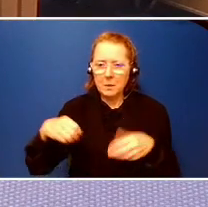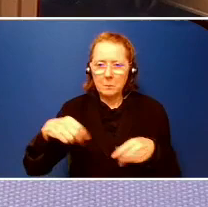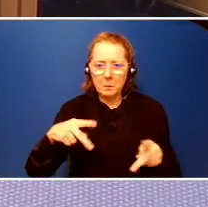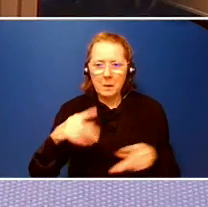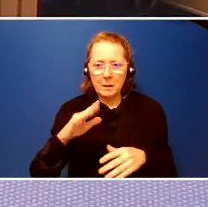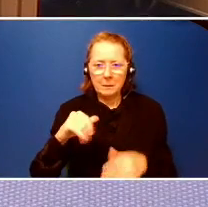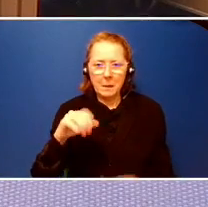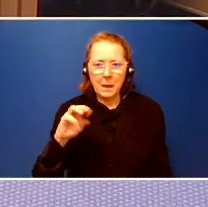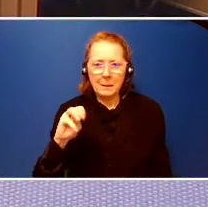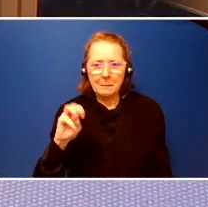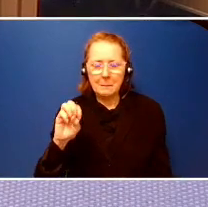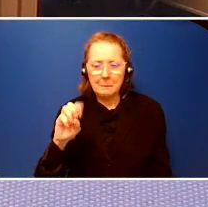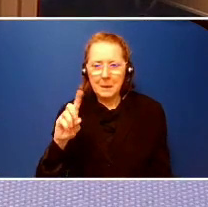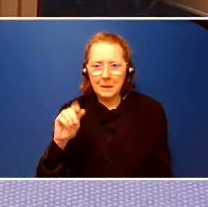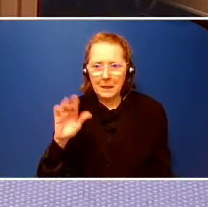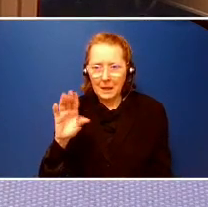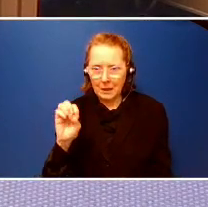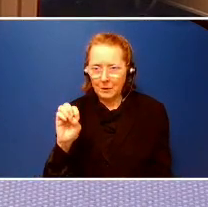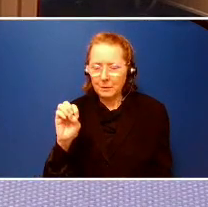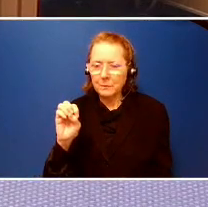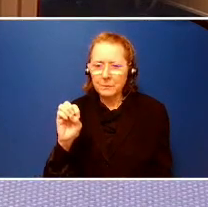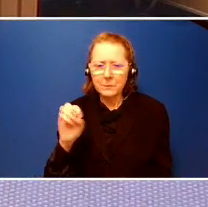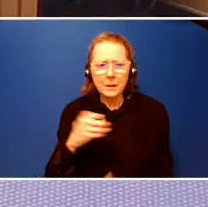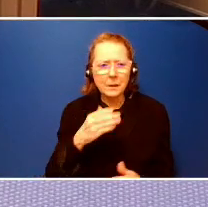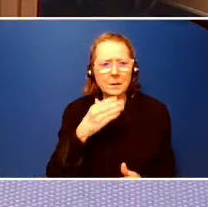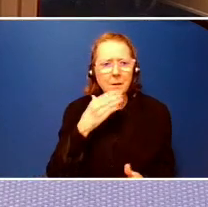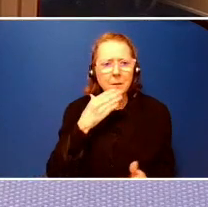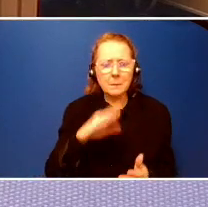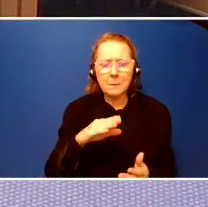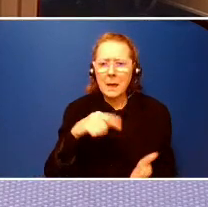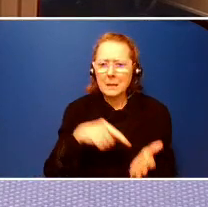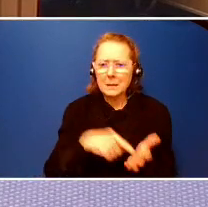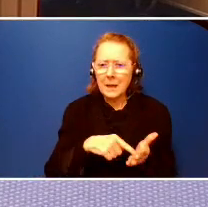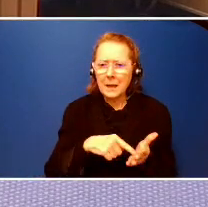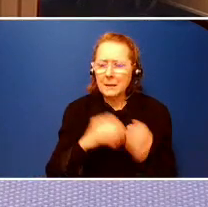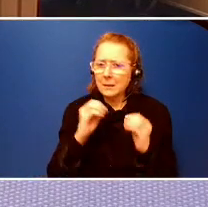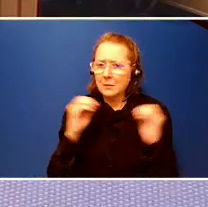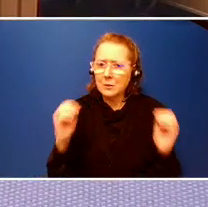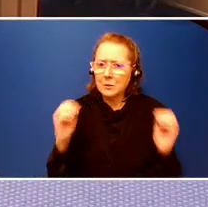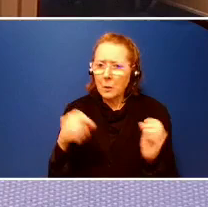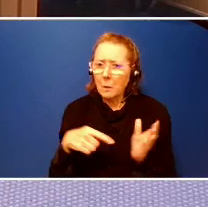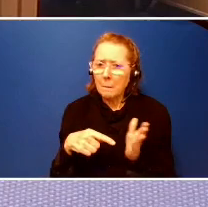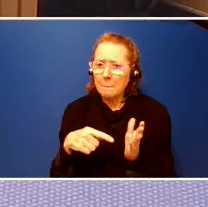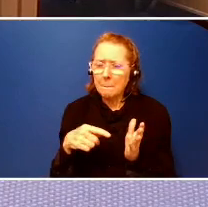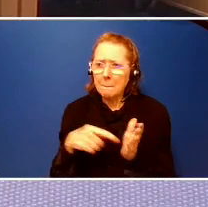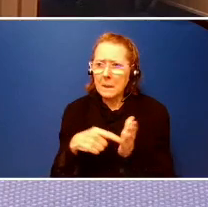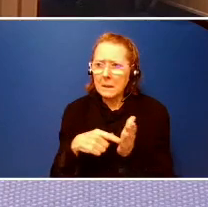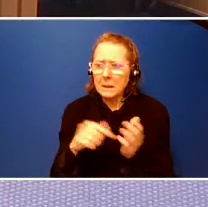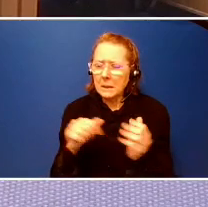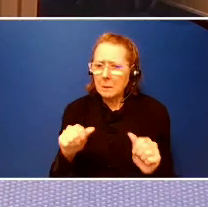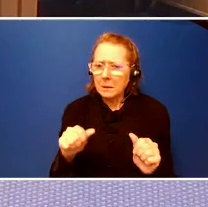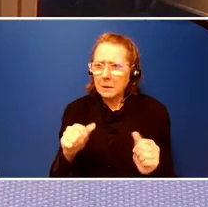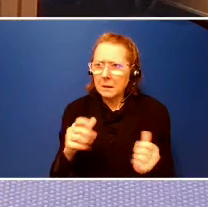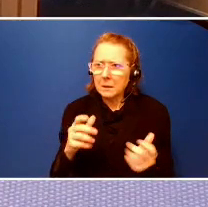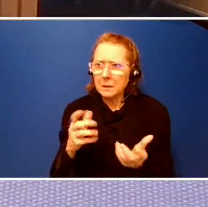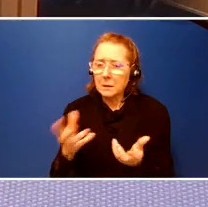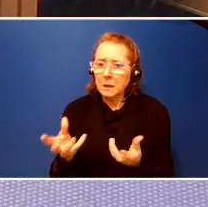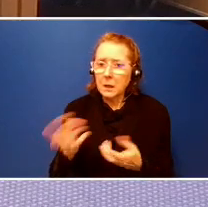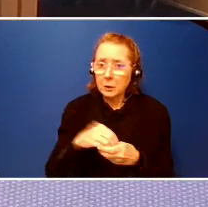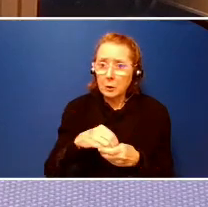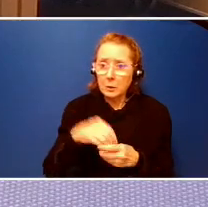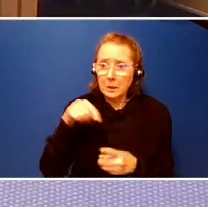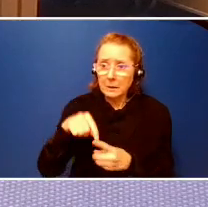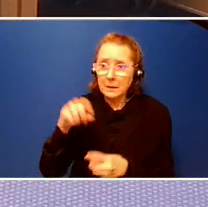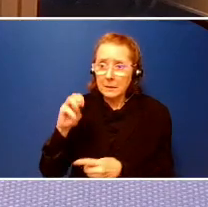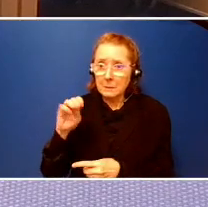Are the bad debt that have no billing capability, is that included in this Medicare,